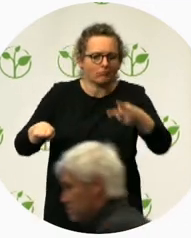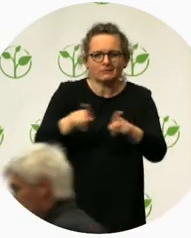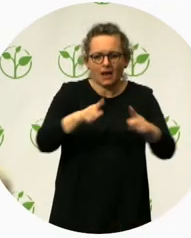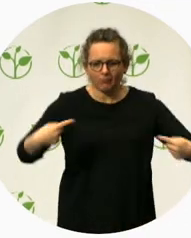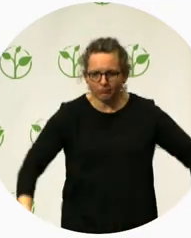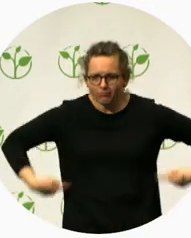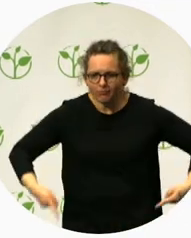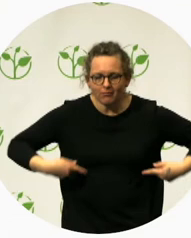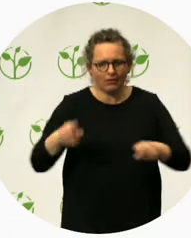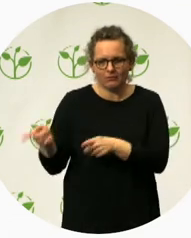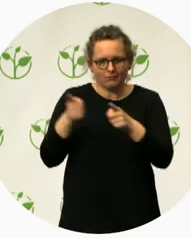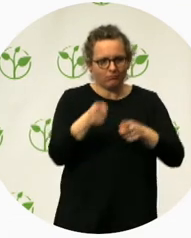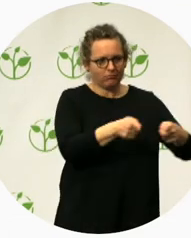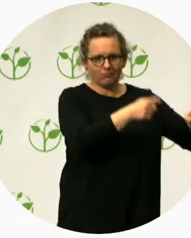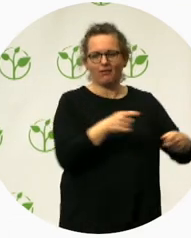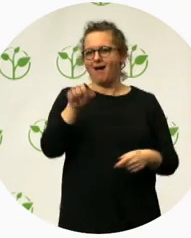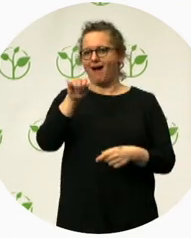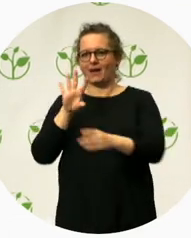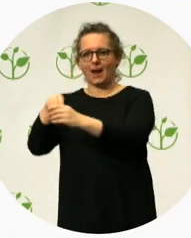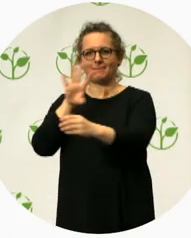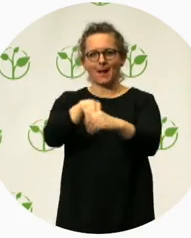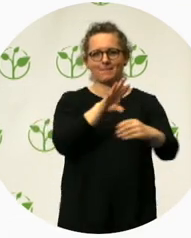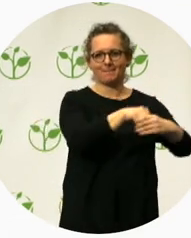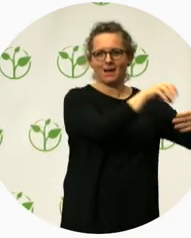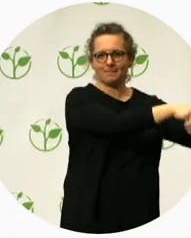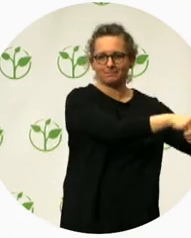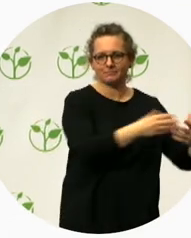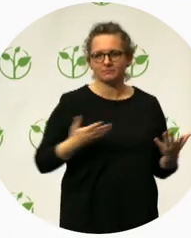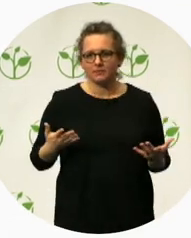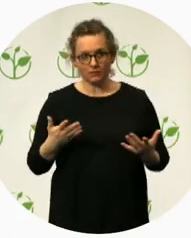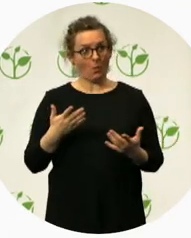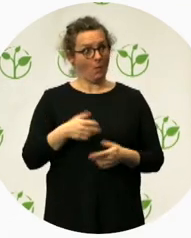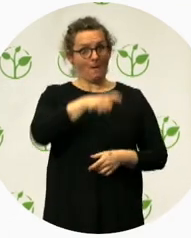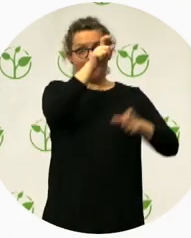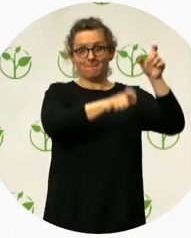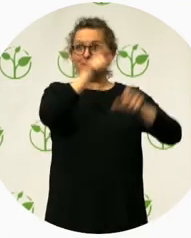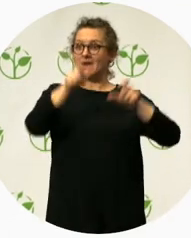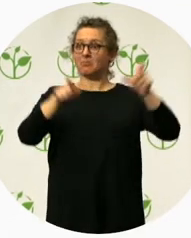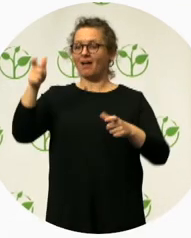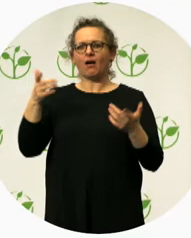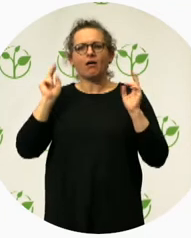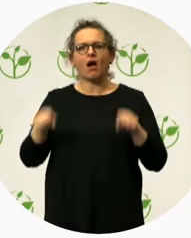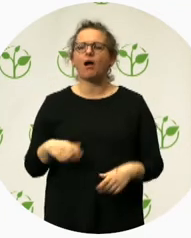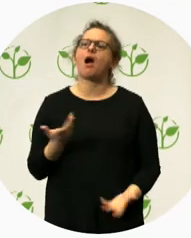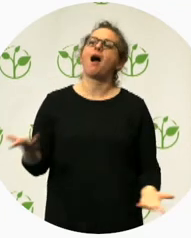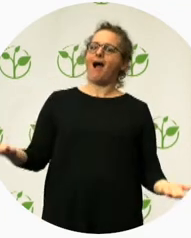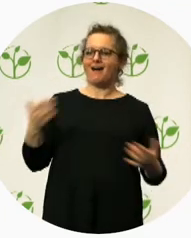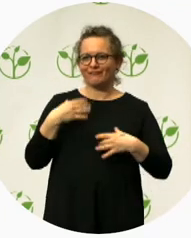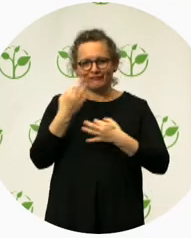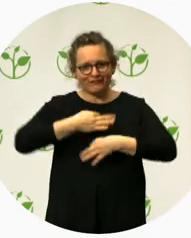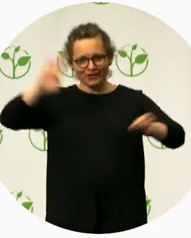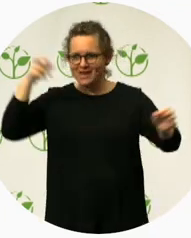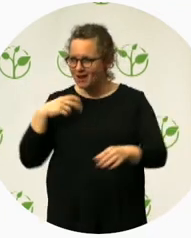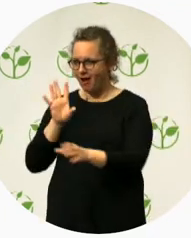technology. So AI, this thing you can't see, you can't touch it, has the potential